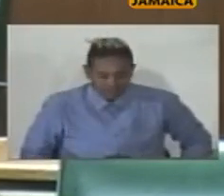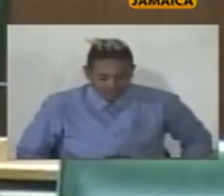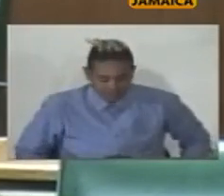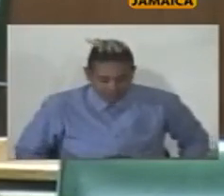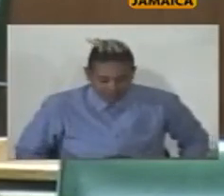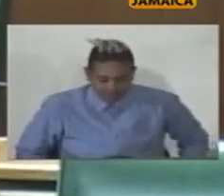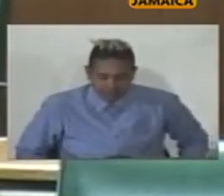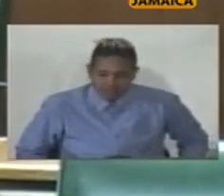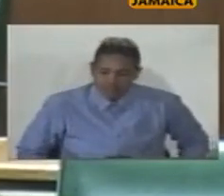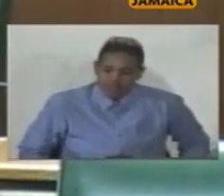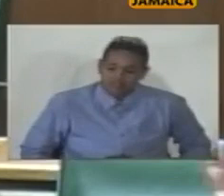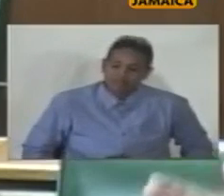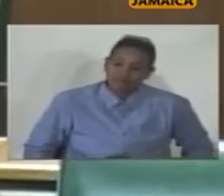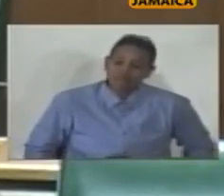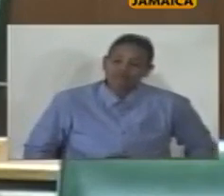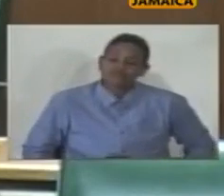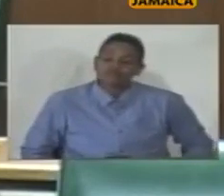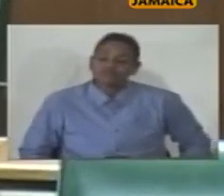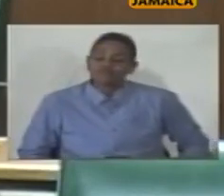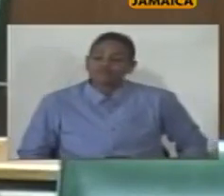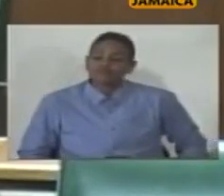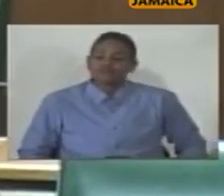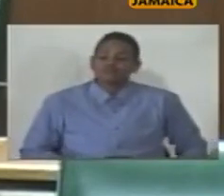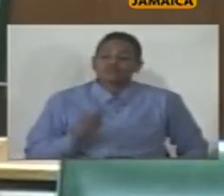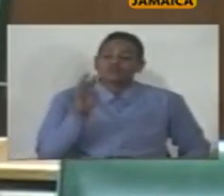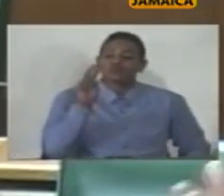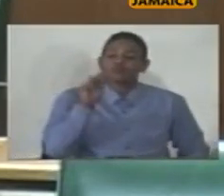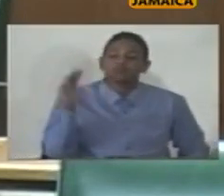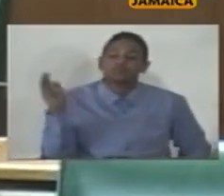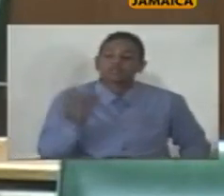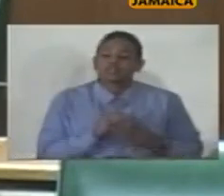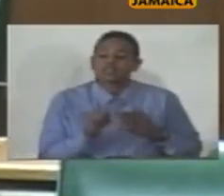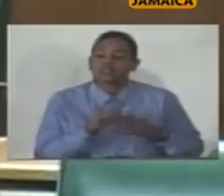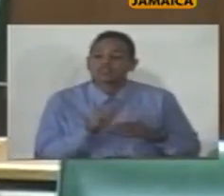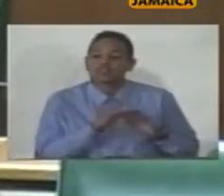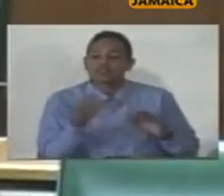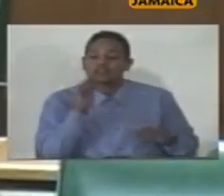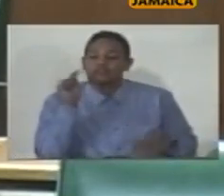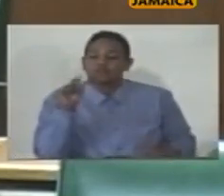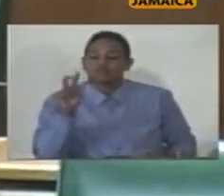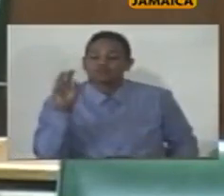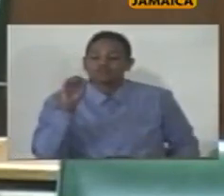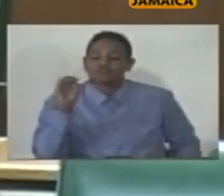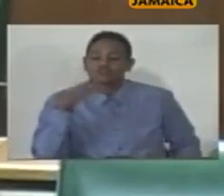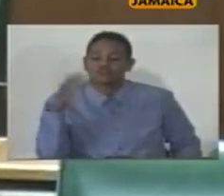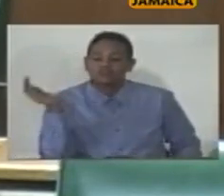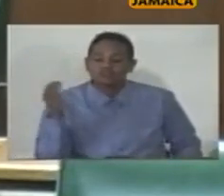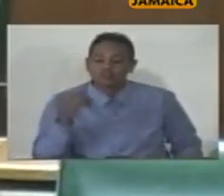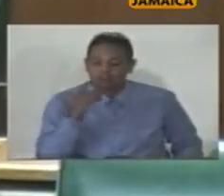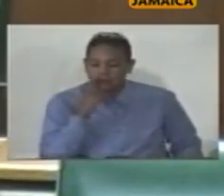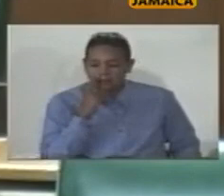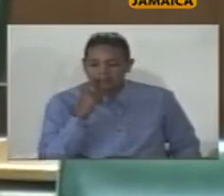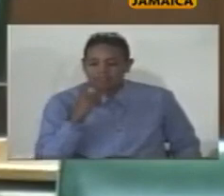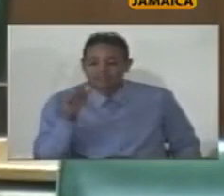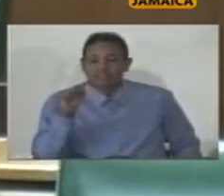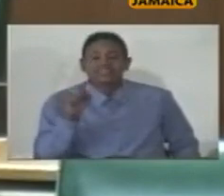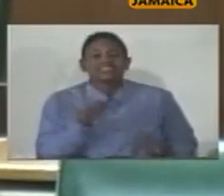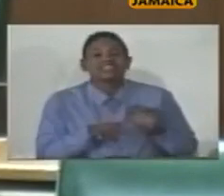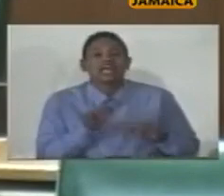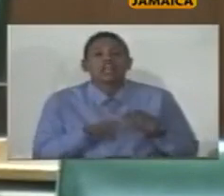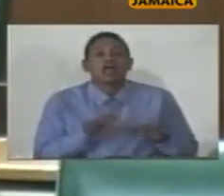Well, I know you'll understand that I don't have to go into the .0 and all that. Yeah. Stenographer,